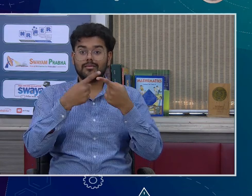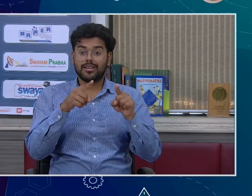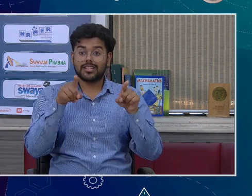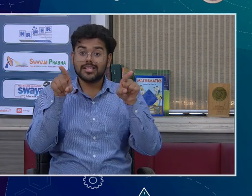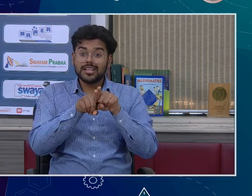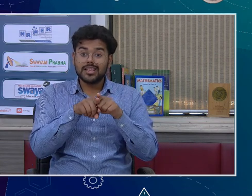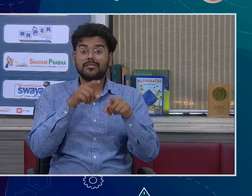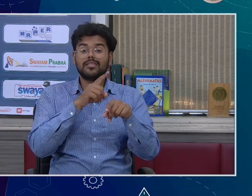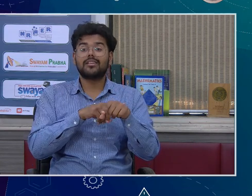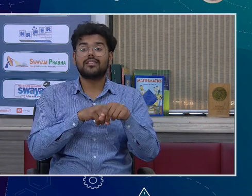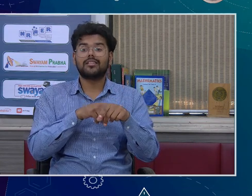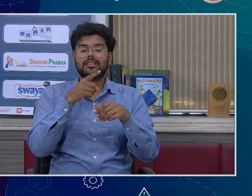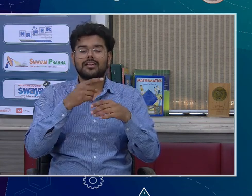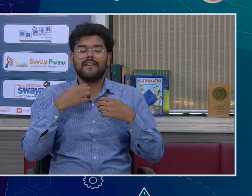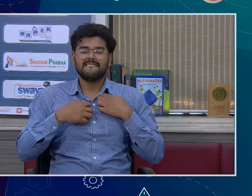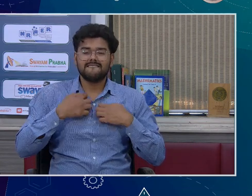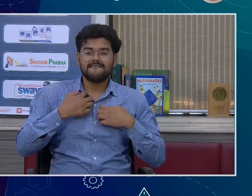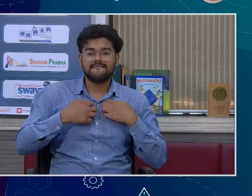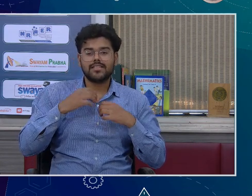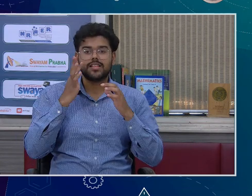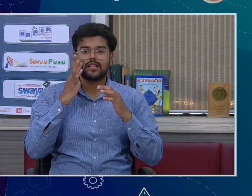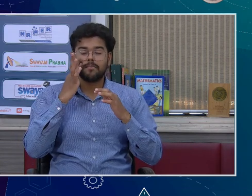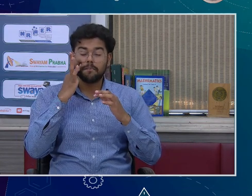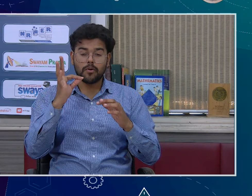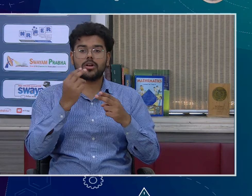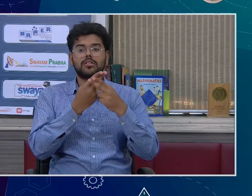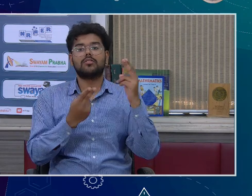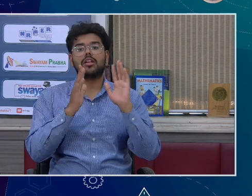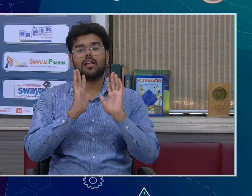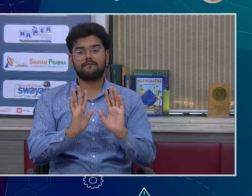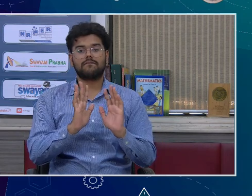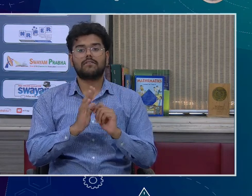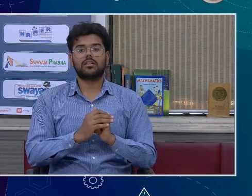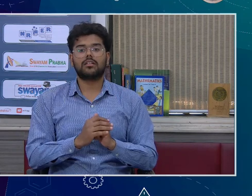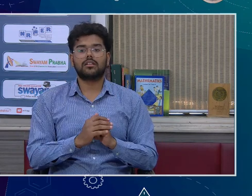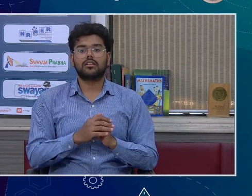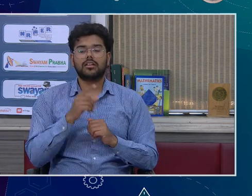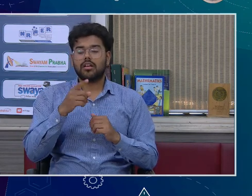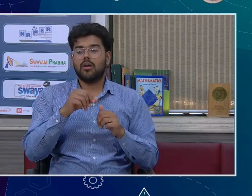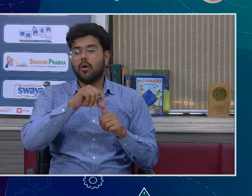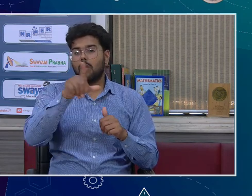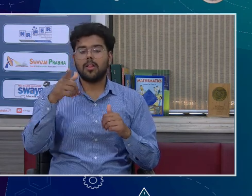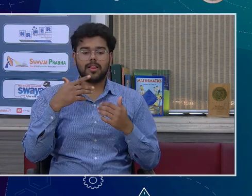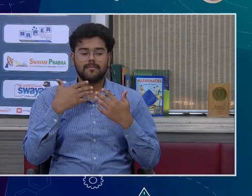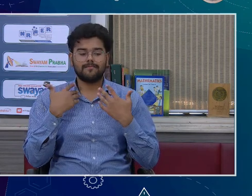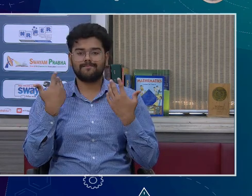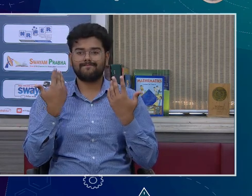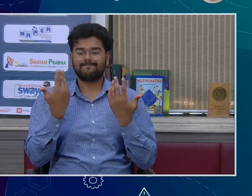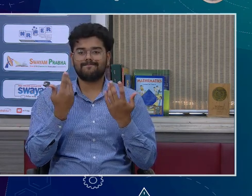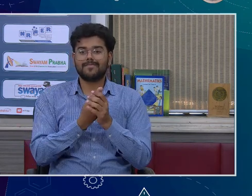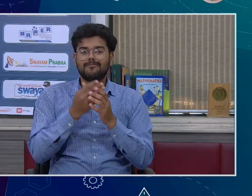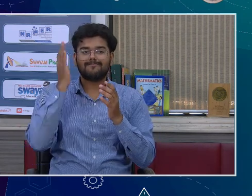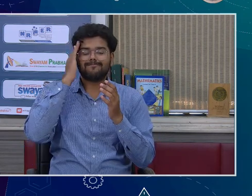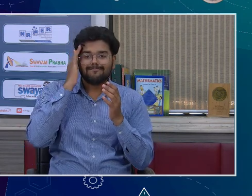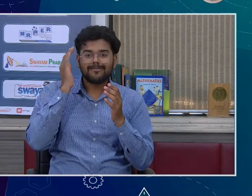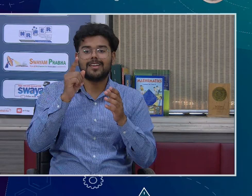time, this is a very interesting and important story because it makes each one of us realize to value